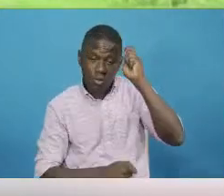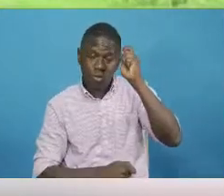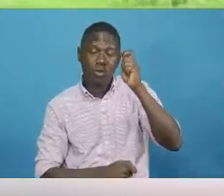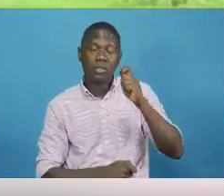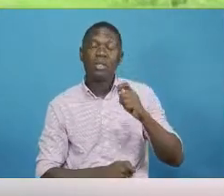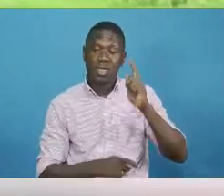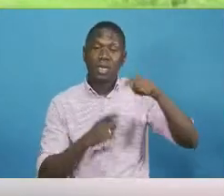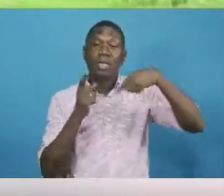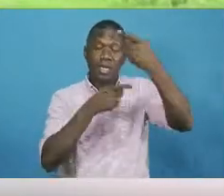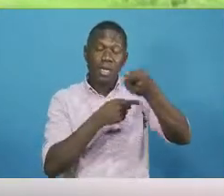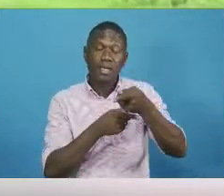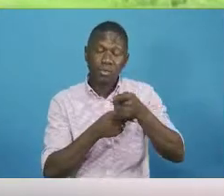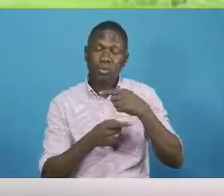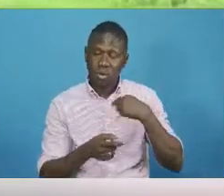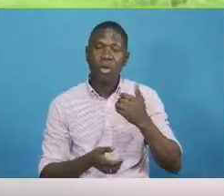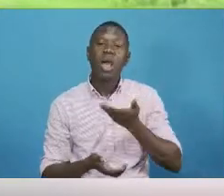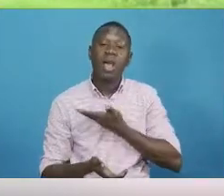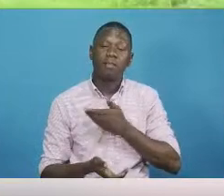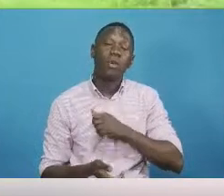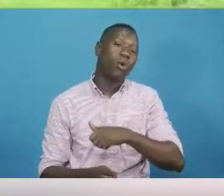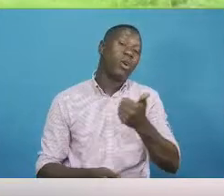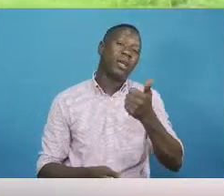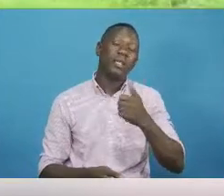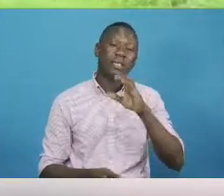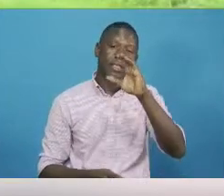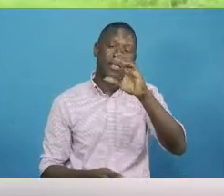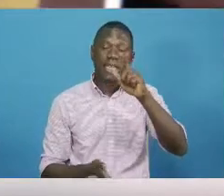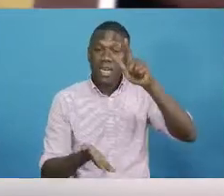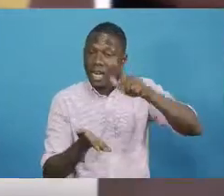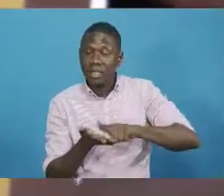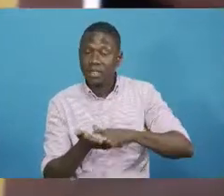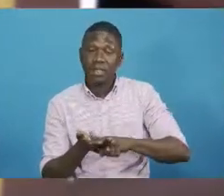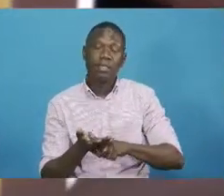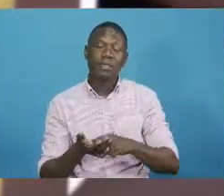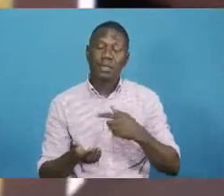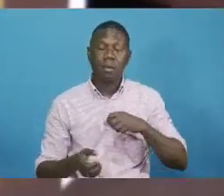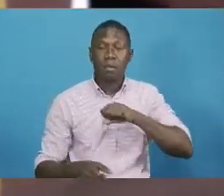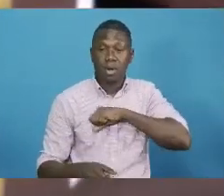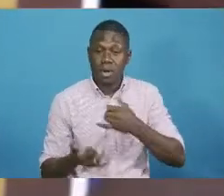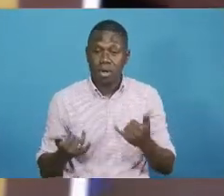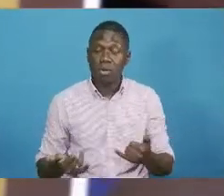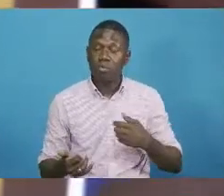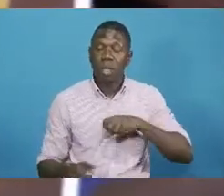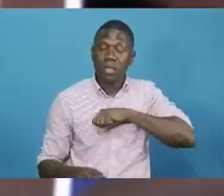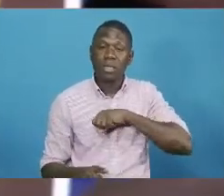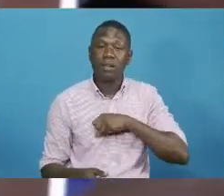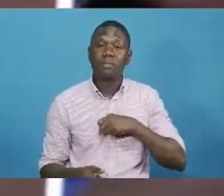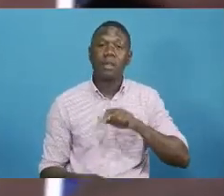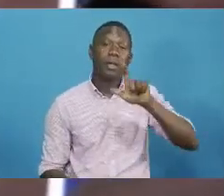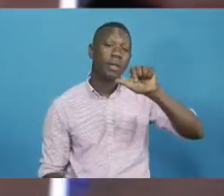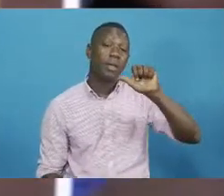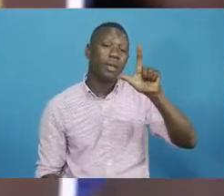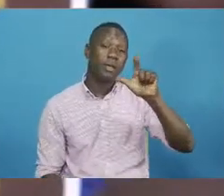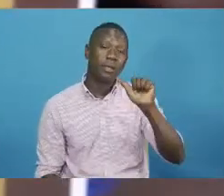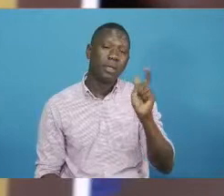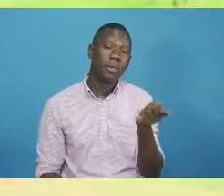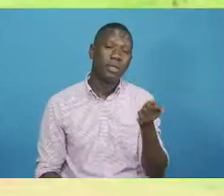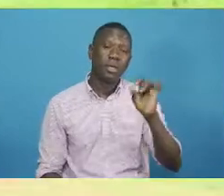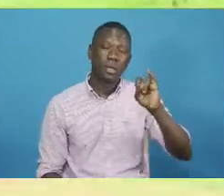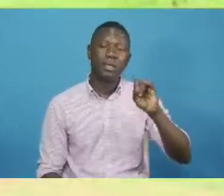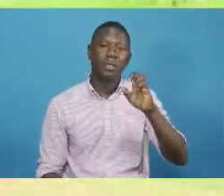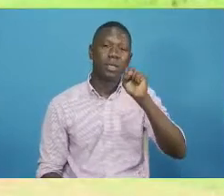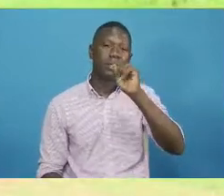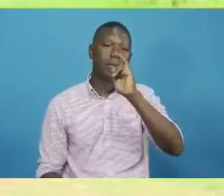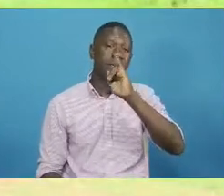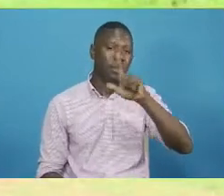the end of the year, and we're also trying to train local coaches, because present is just myself, Alaji Sila and LS are official FIFA and